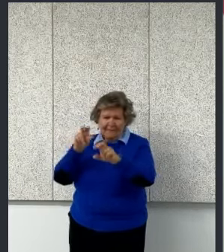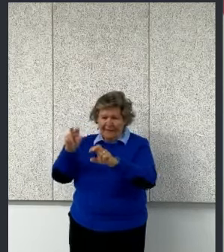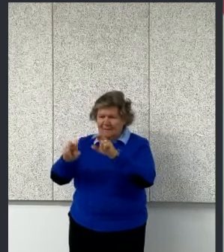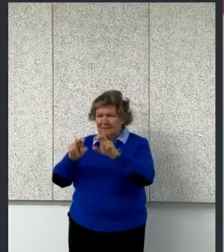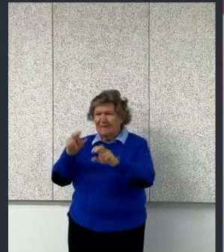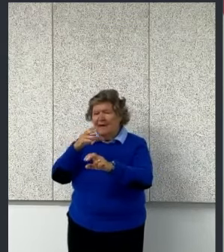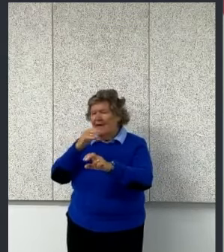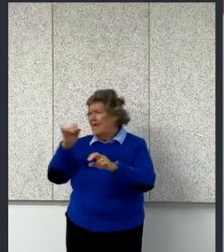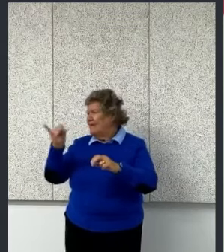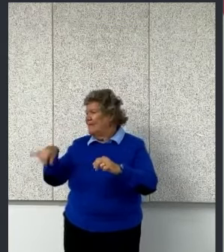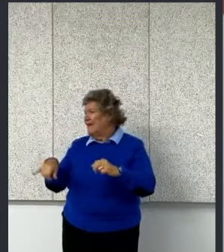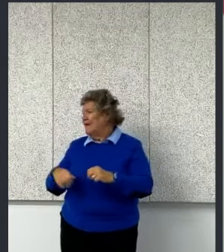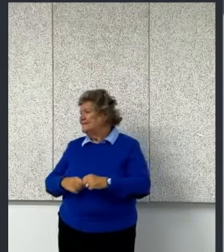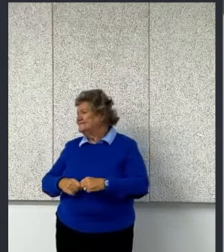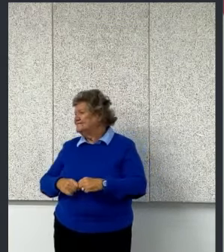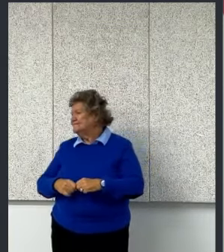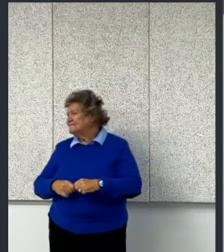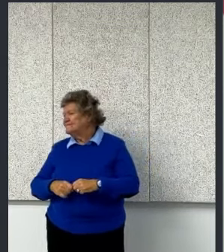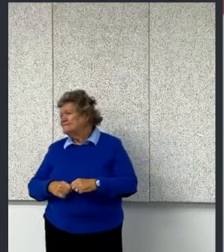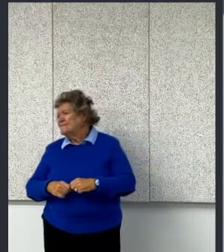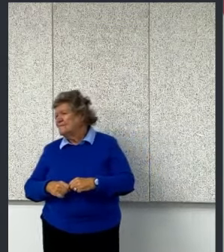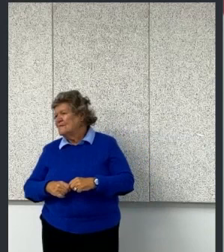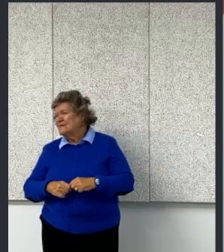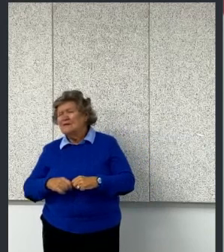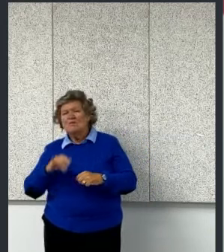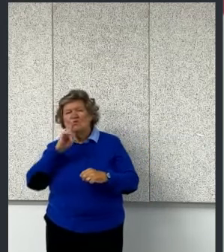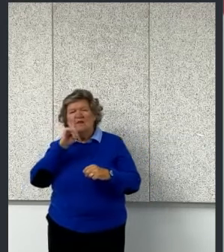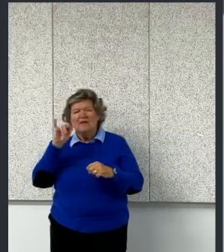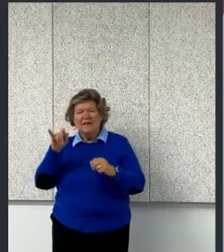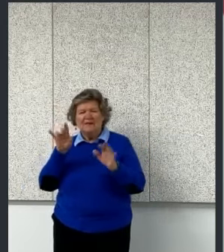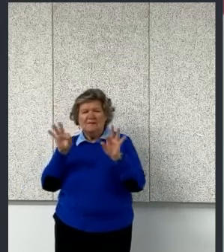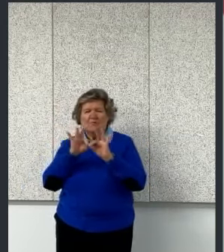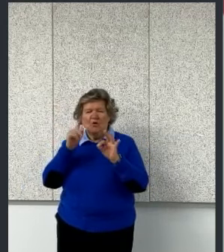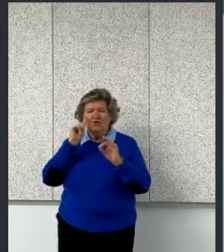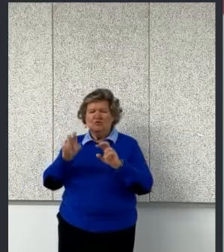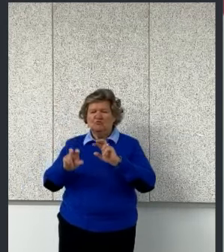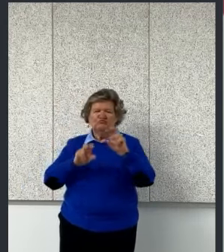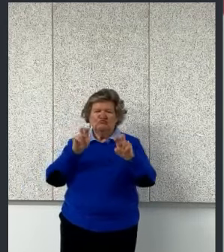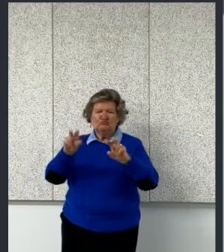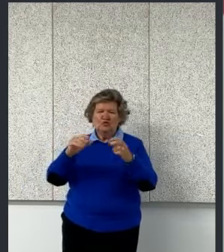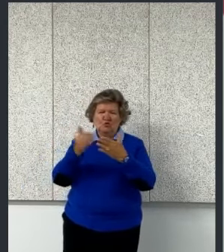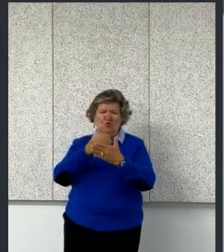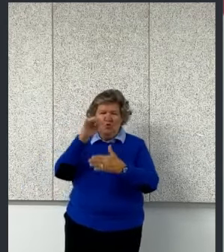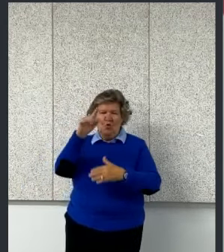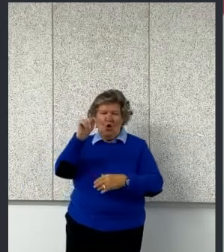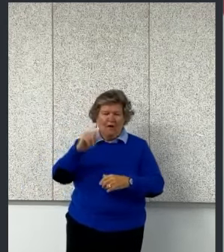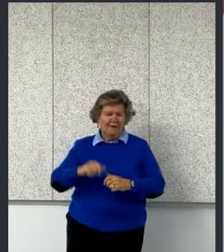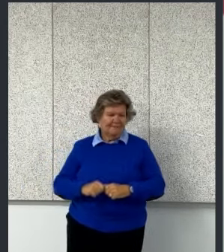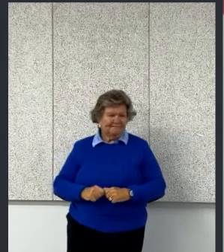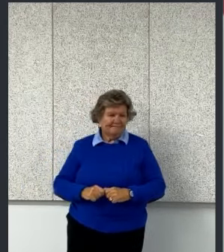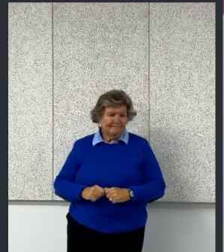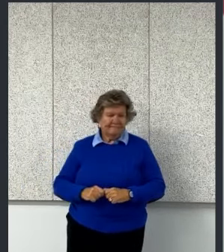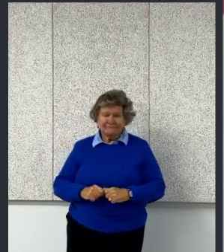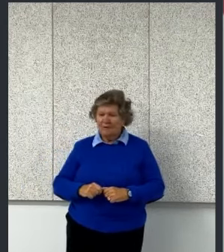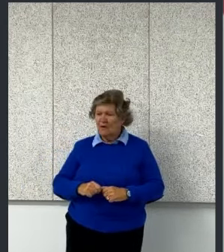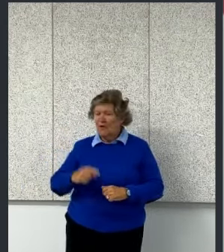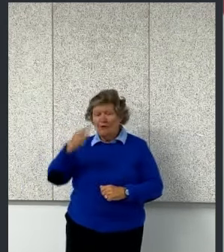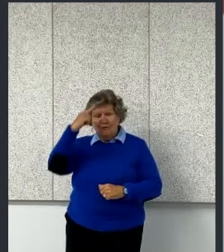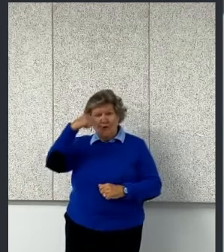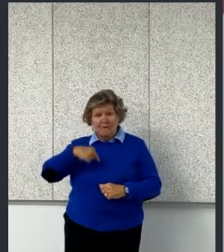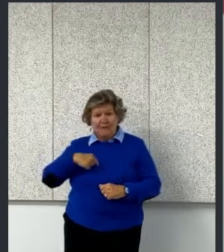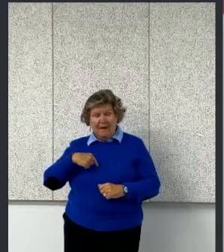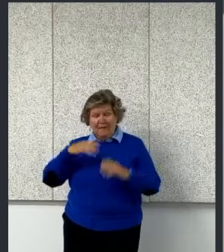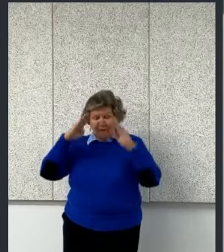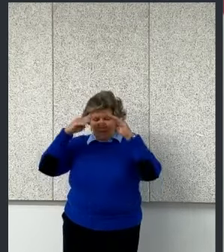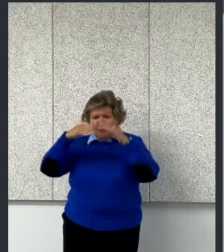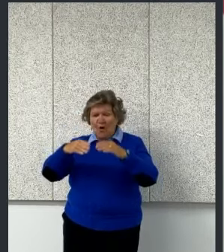multiple artists by their one touch point. And so, you know, I think for me, from a sort of youth focused